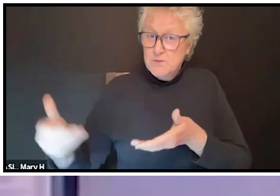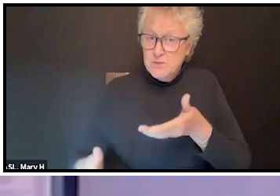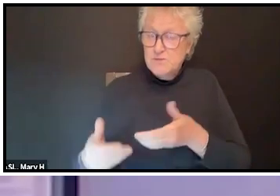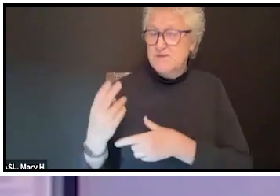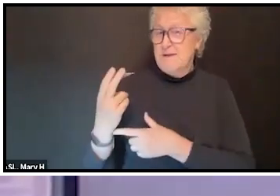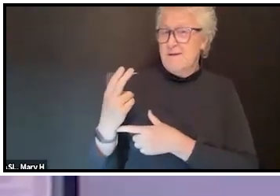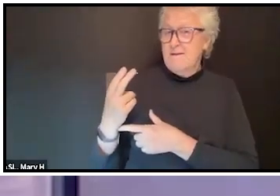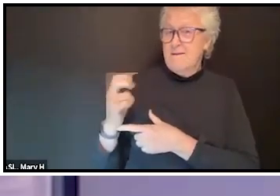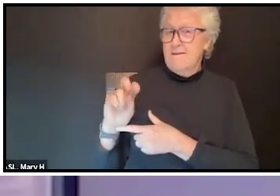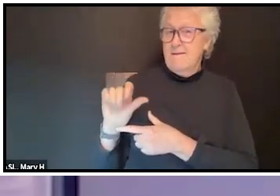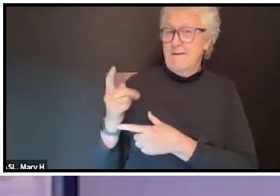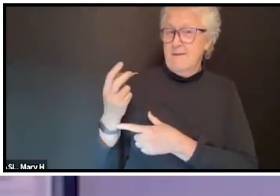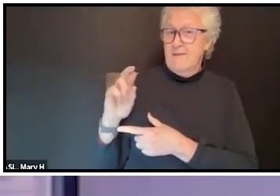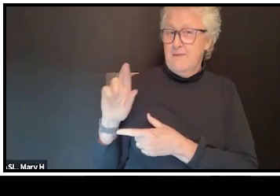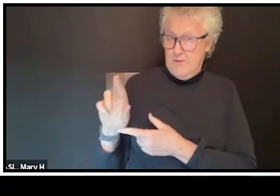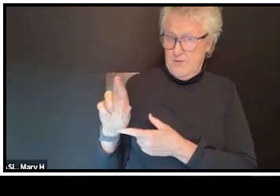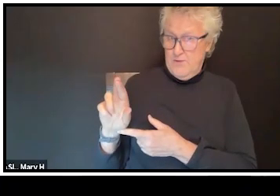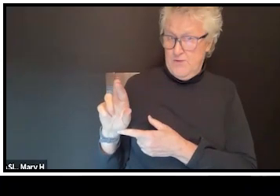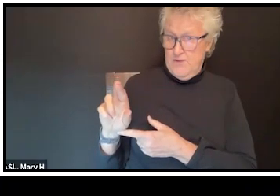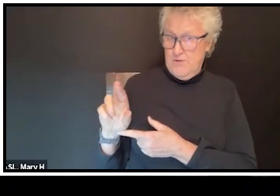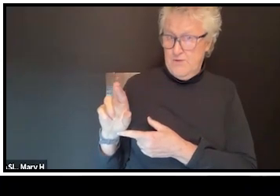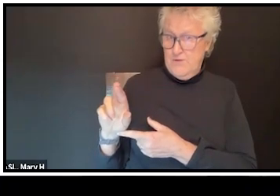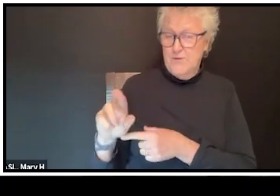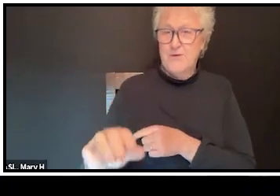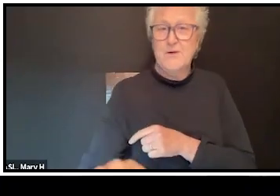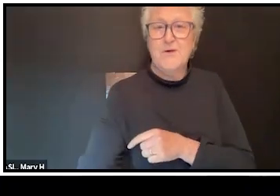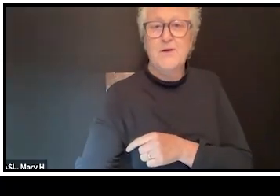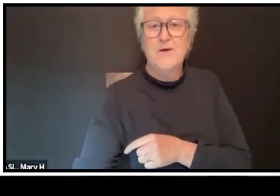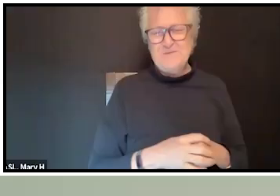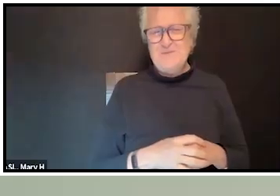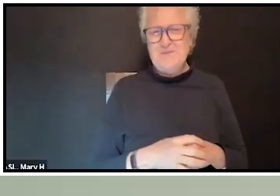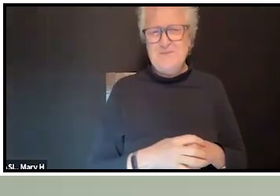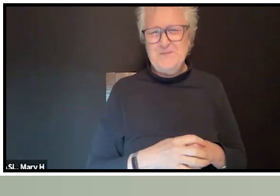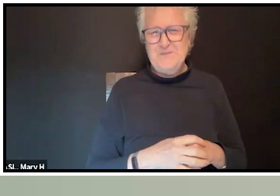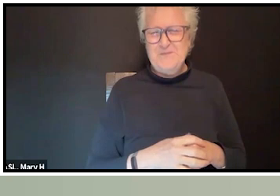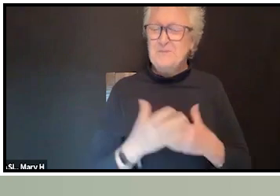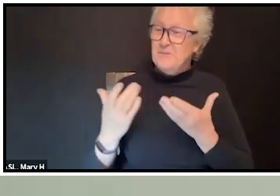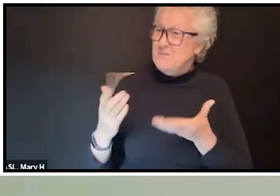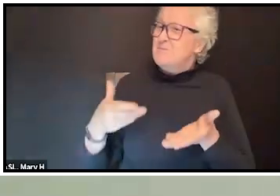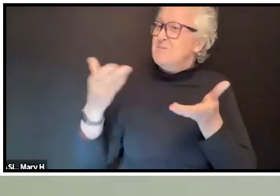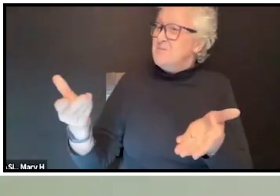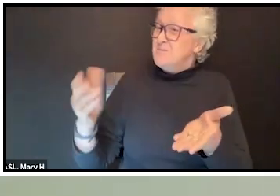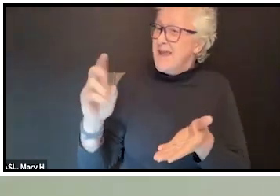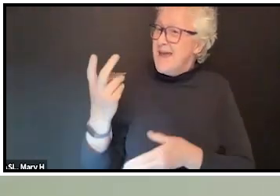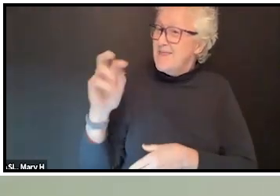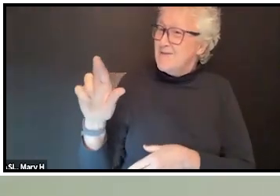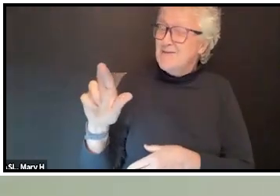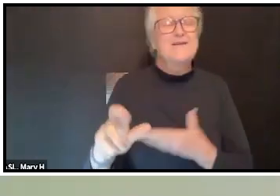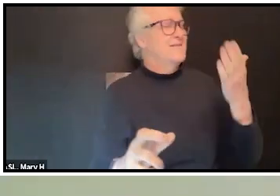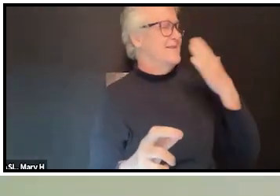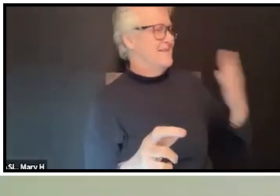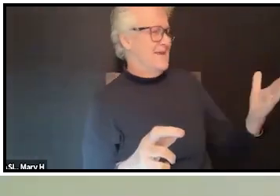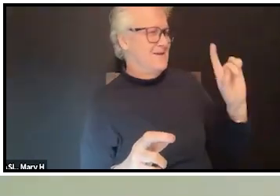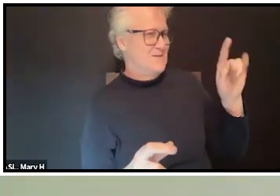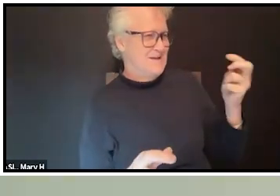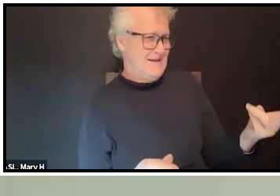Heather and Mickey. Lindsay. Close. Yeah. Thank you, Keith. Thank you for that introduction. Yeah. I know what